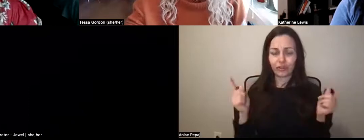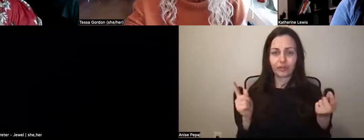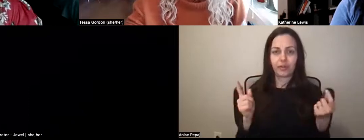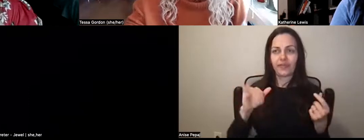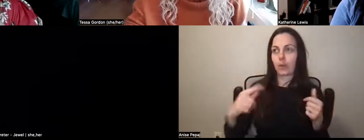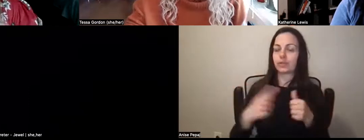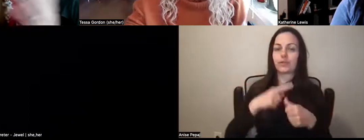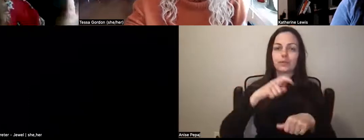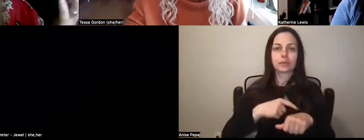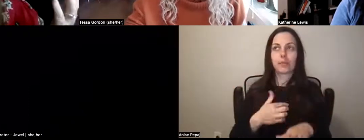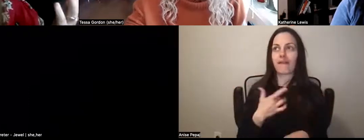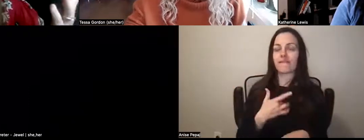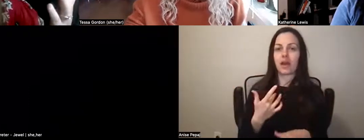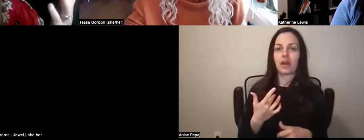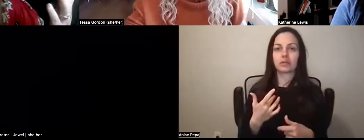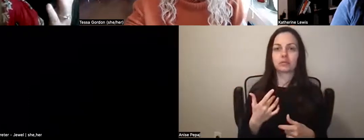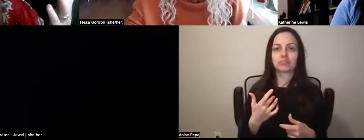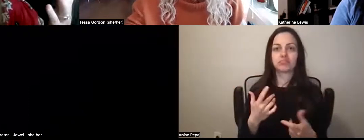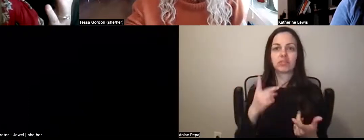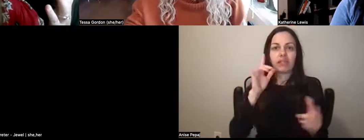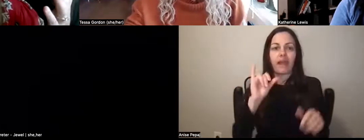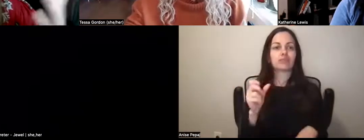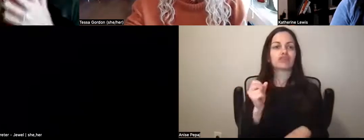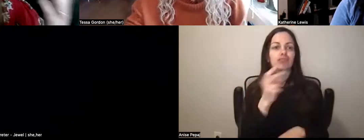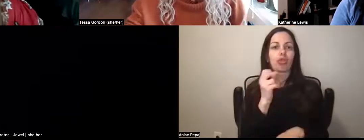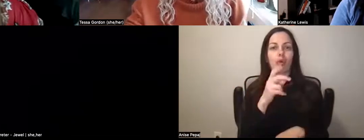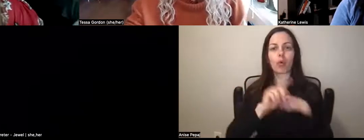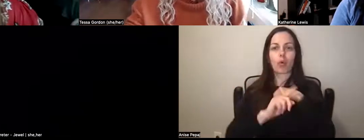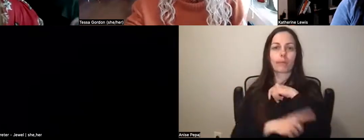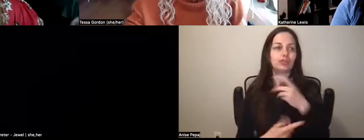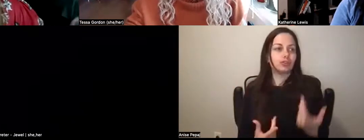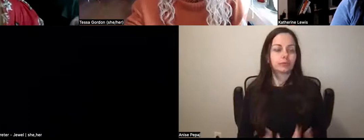felt totally disposable, right? And I was 10.